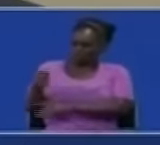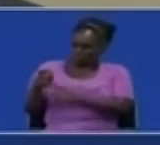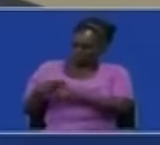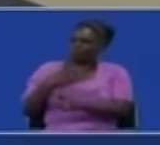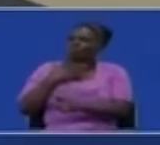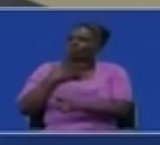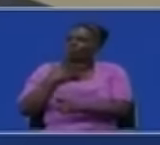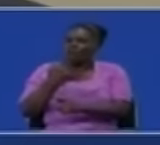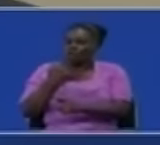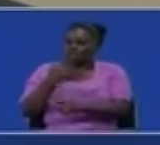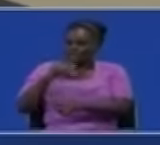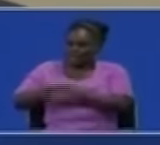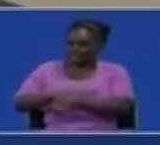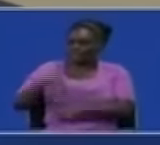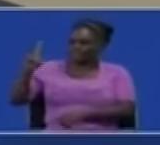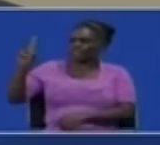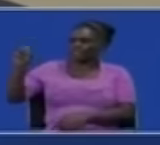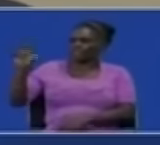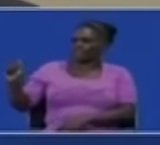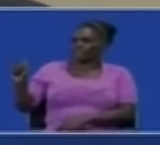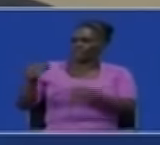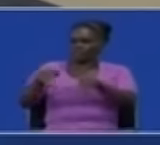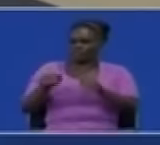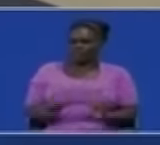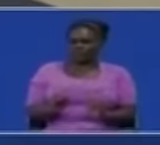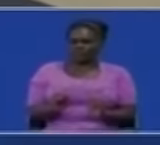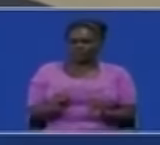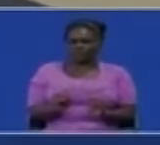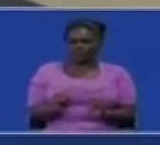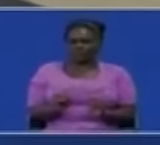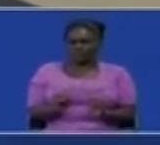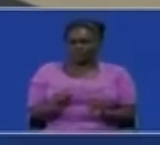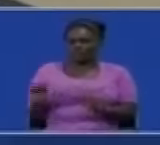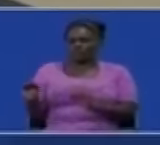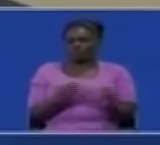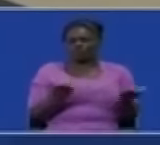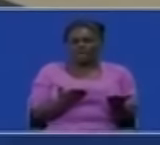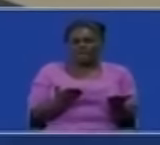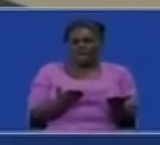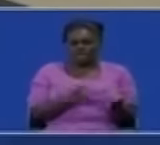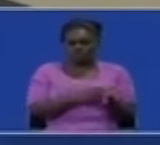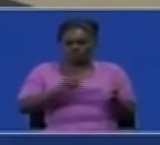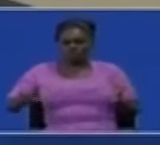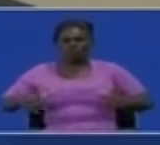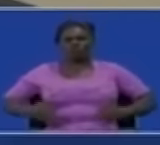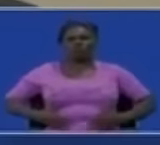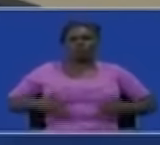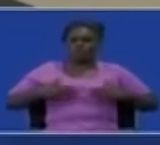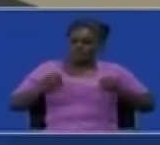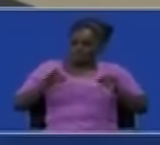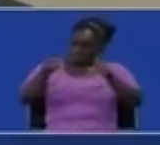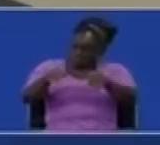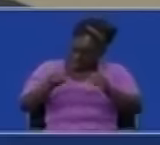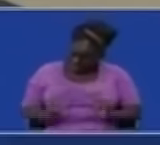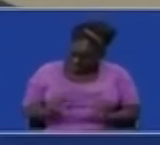seeking samples and from seeking burial at Mary's place to exhumation of the body. If they bury Mark